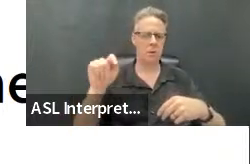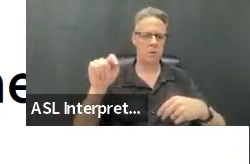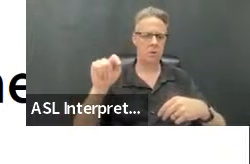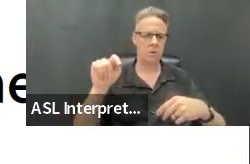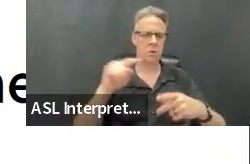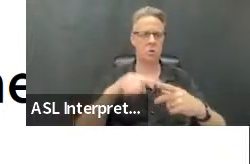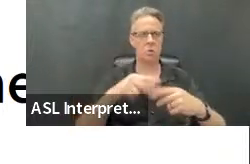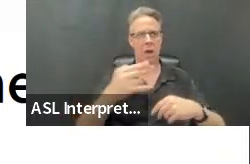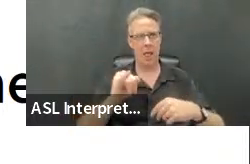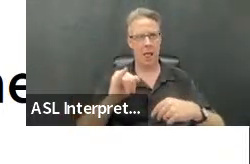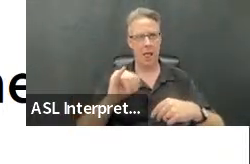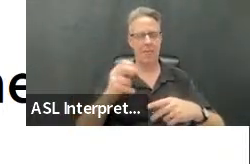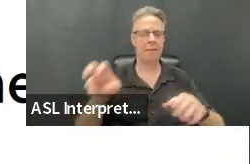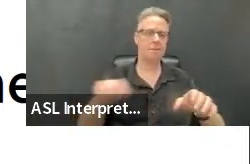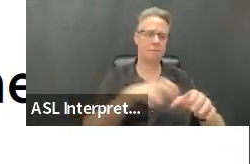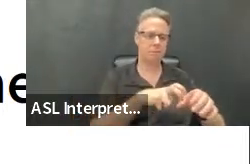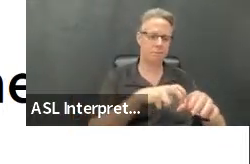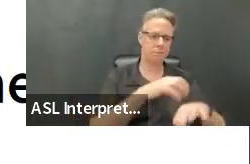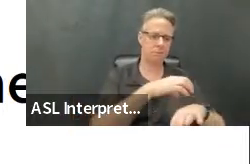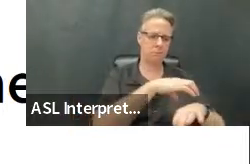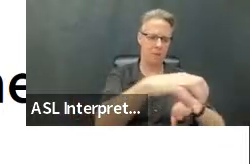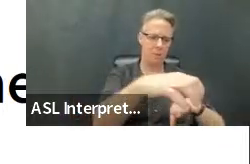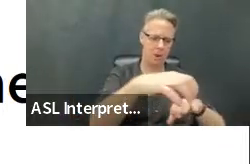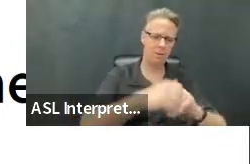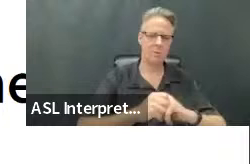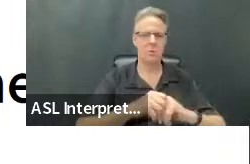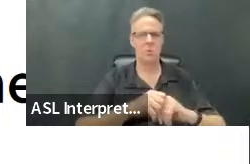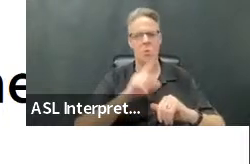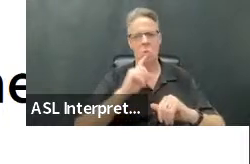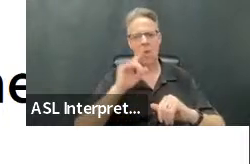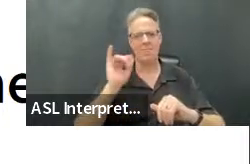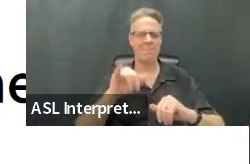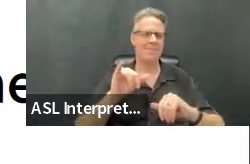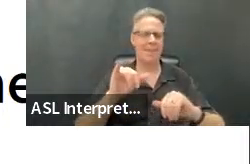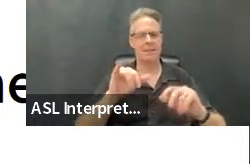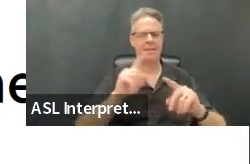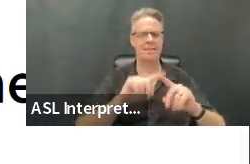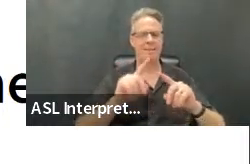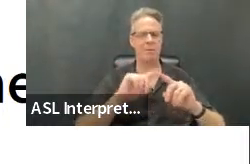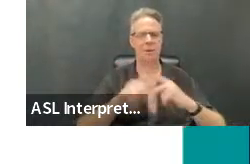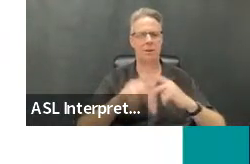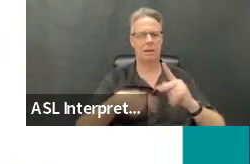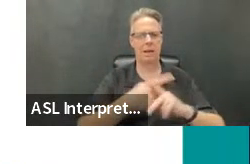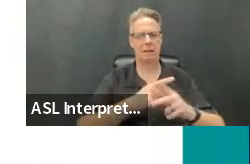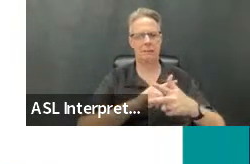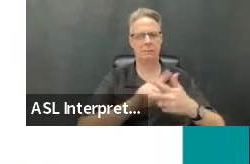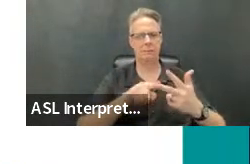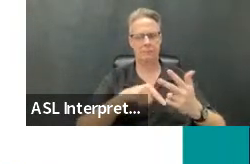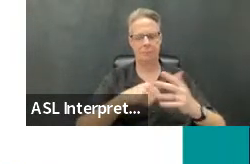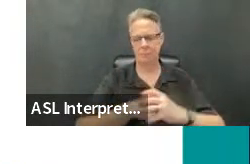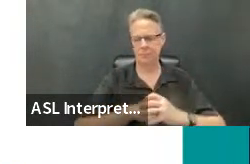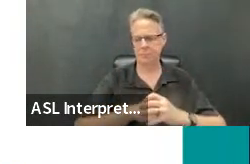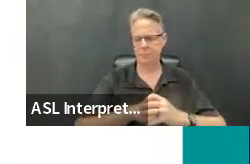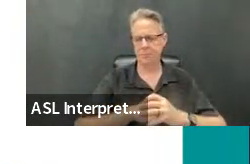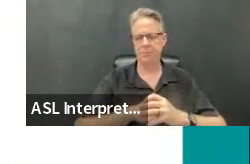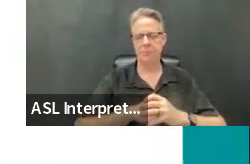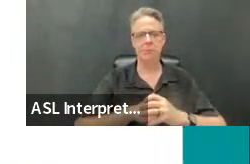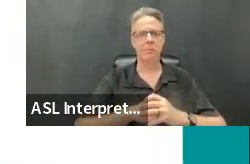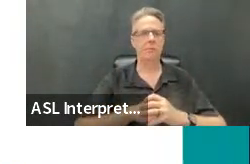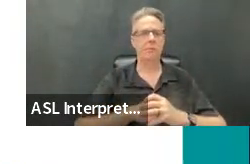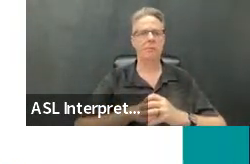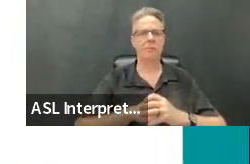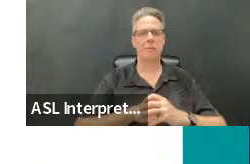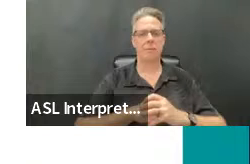to Hayden Island and an extension of light rail. So these are this is sort of the universe of modes that we looked at. So the